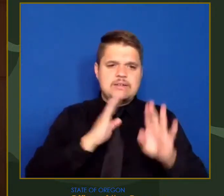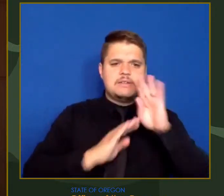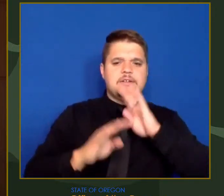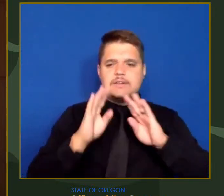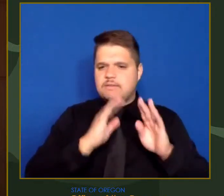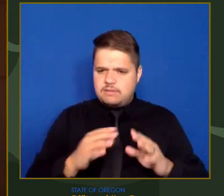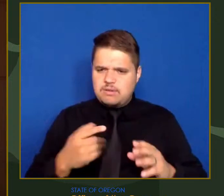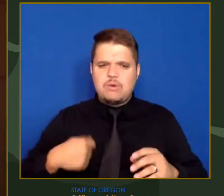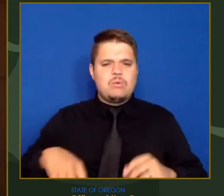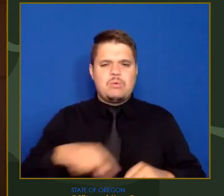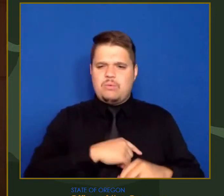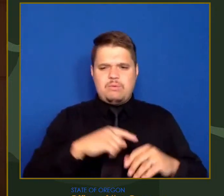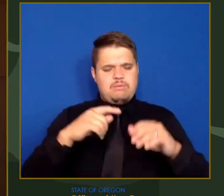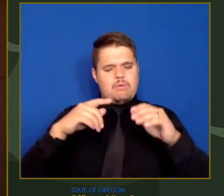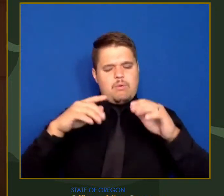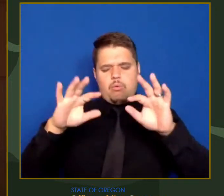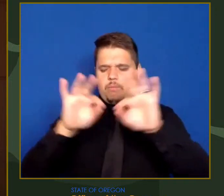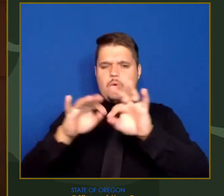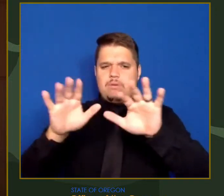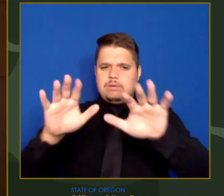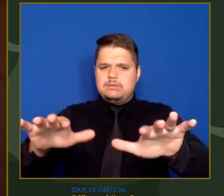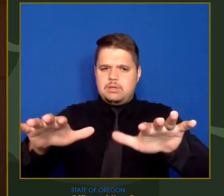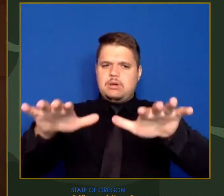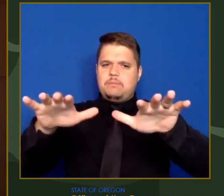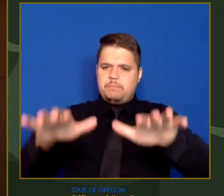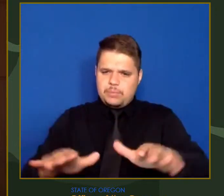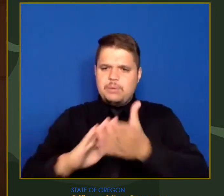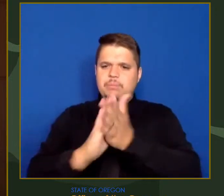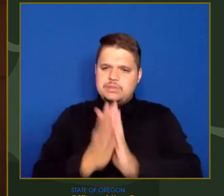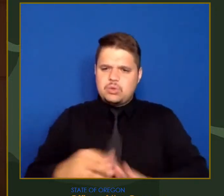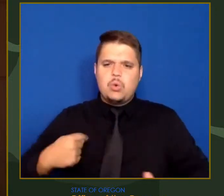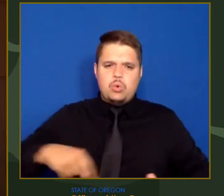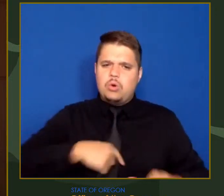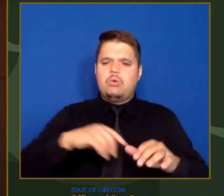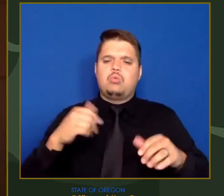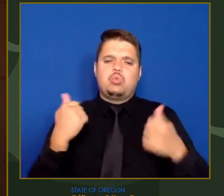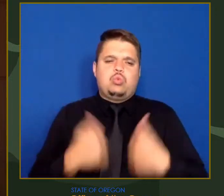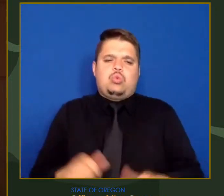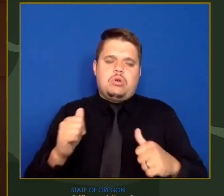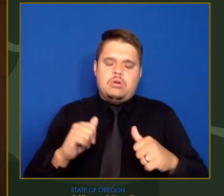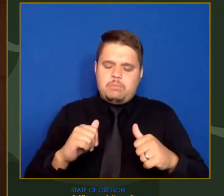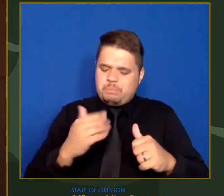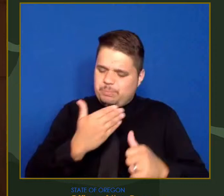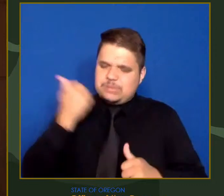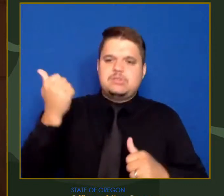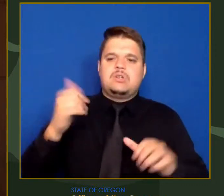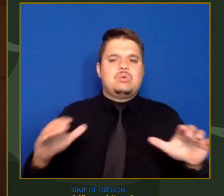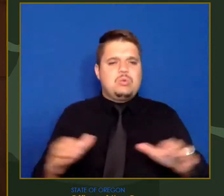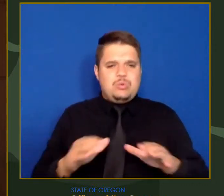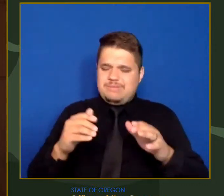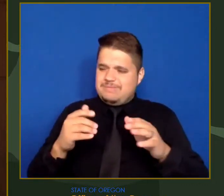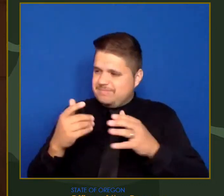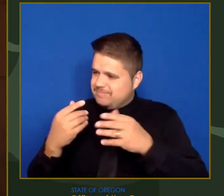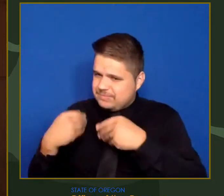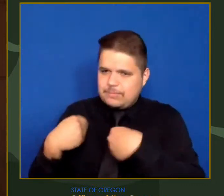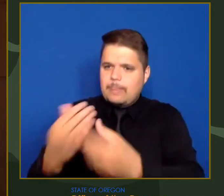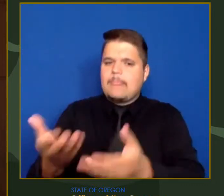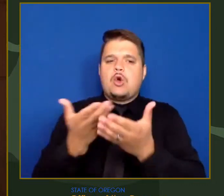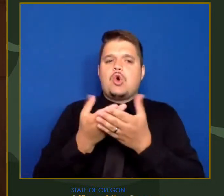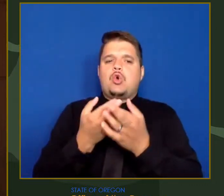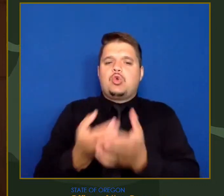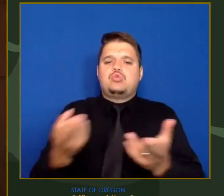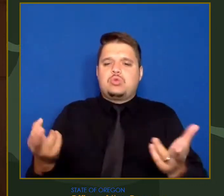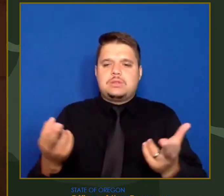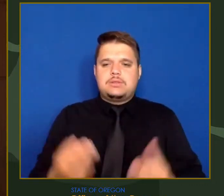to let them know that we are doing everything and we can to get resources there to assist. Okay, thank